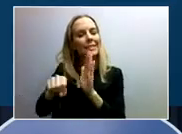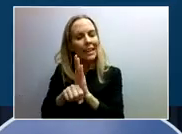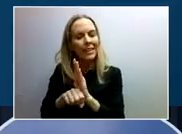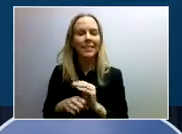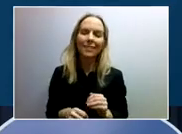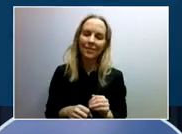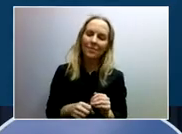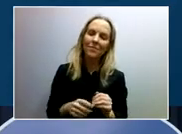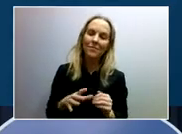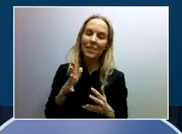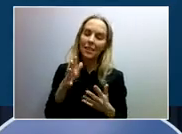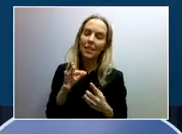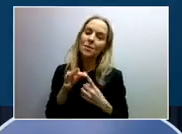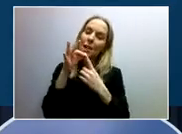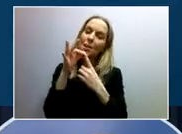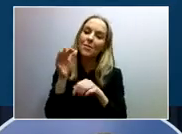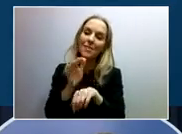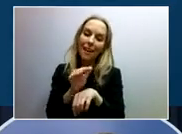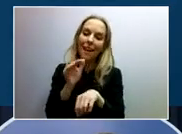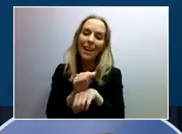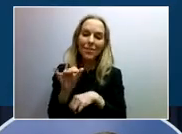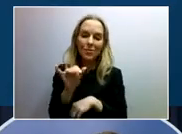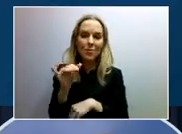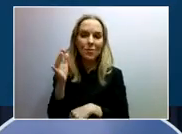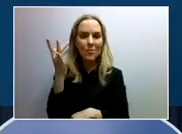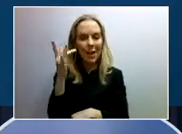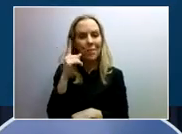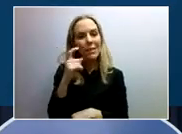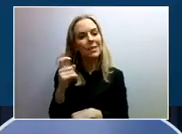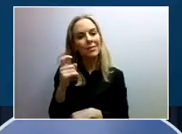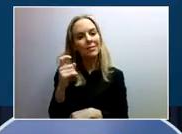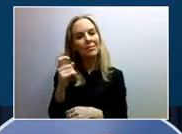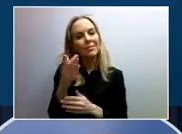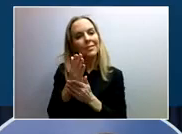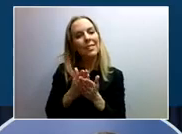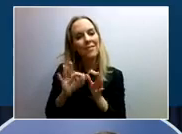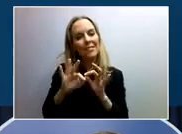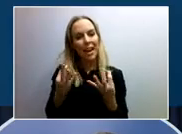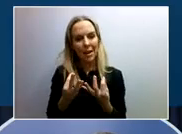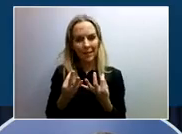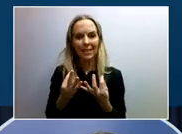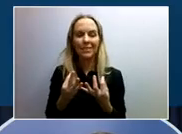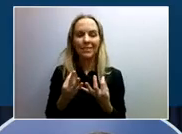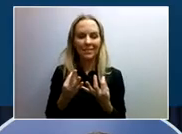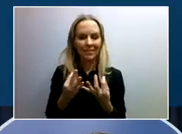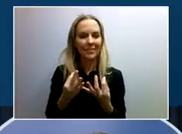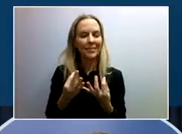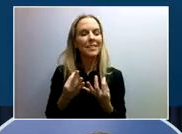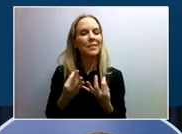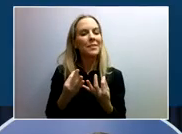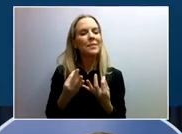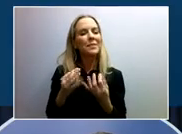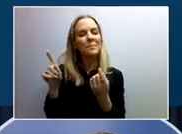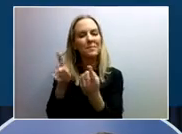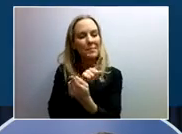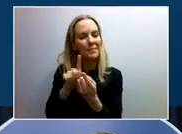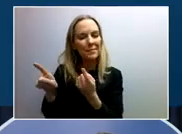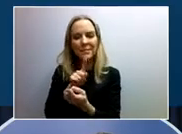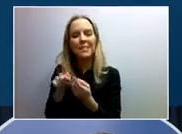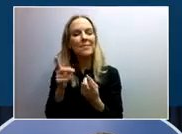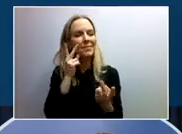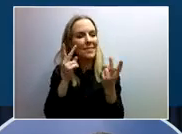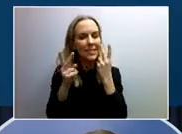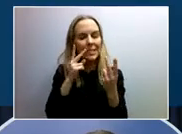special night, too, because of some families that we got to see. Families that showed